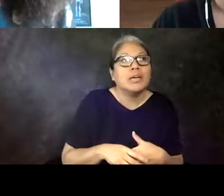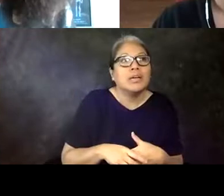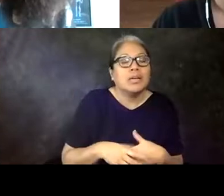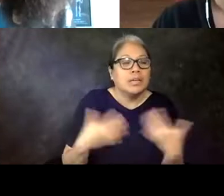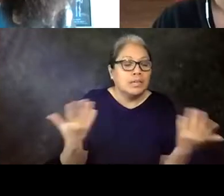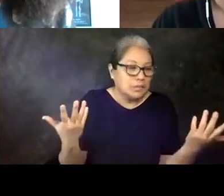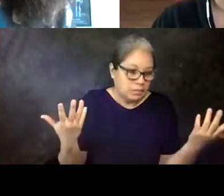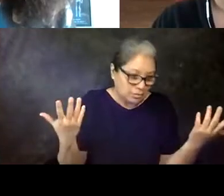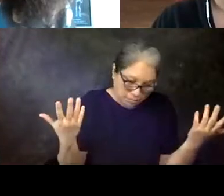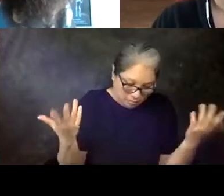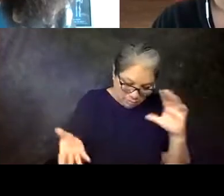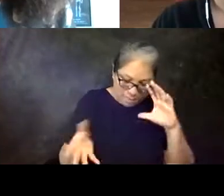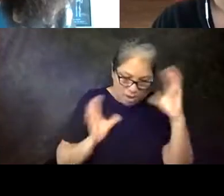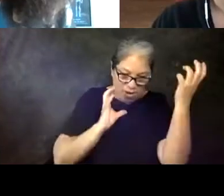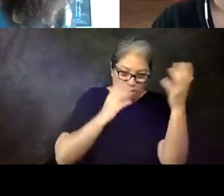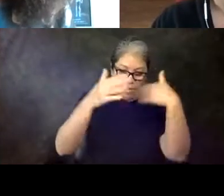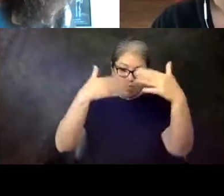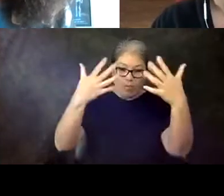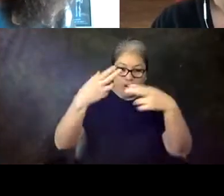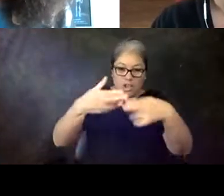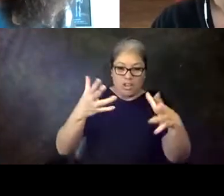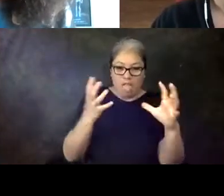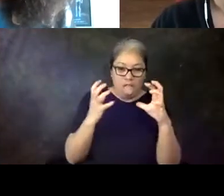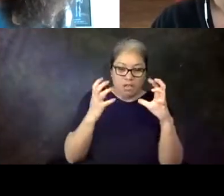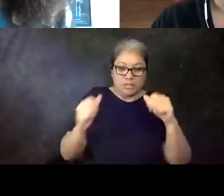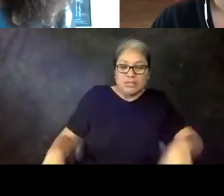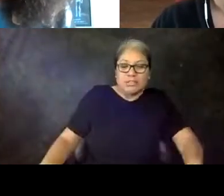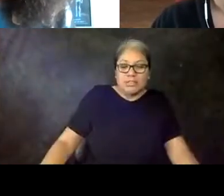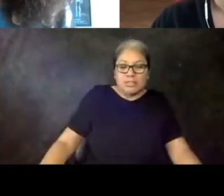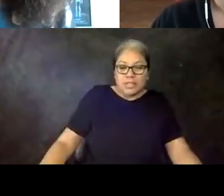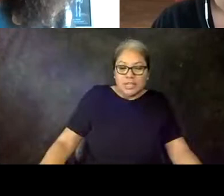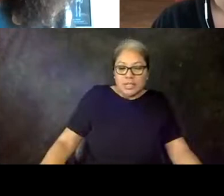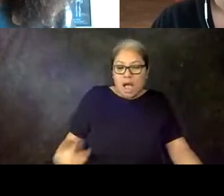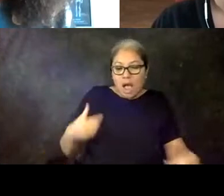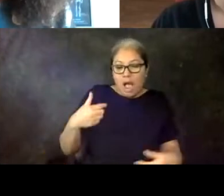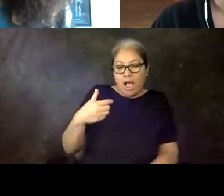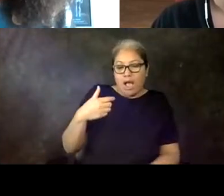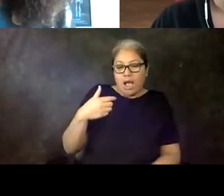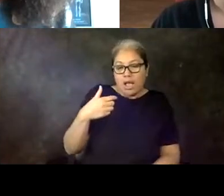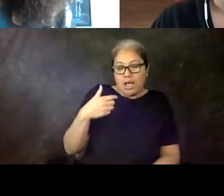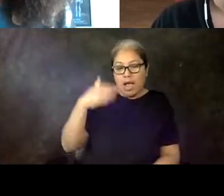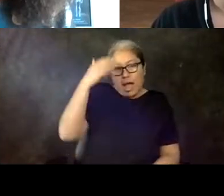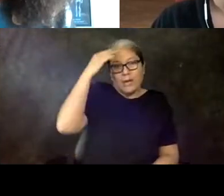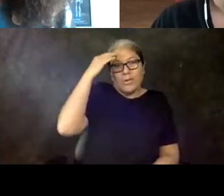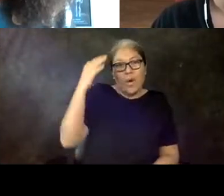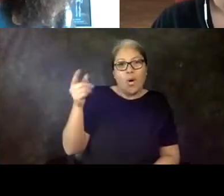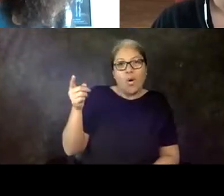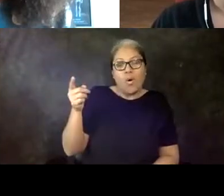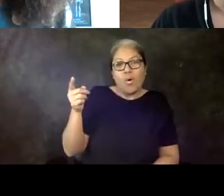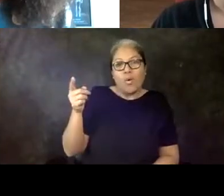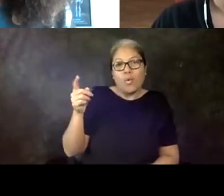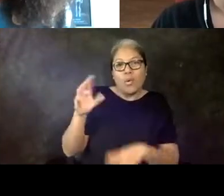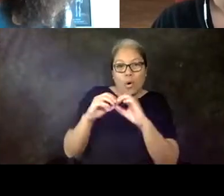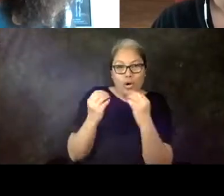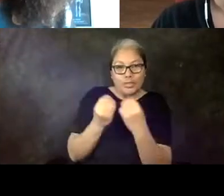whatever debacle, whatever you wanna call it. I know at the organization that I